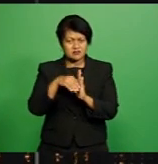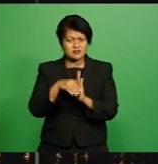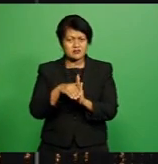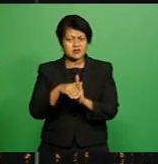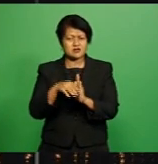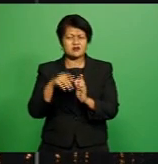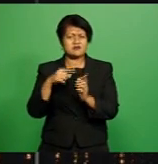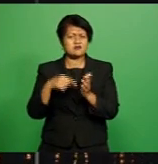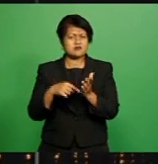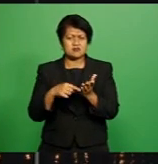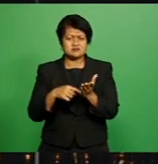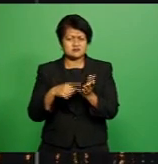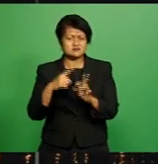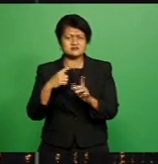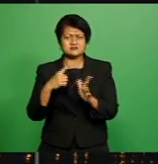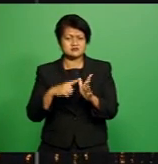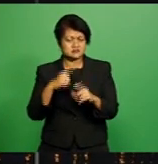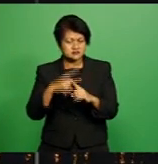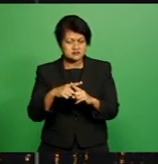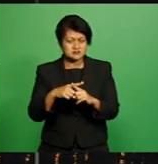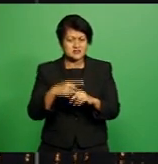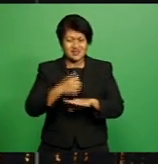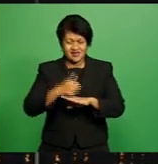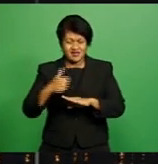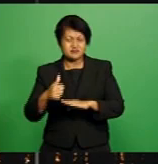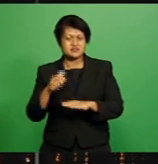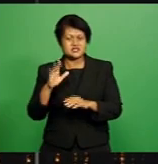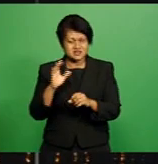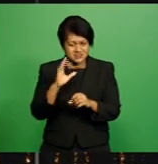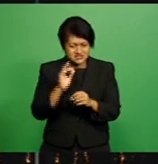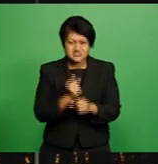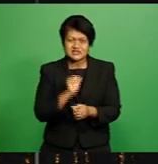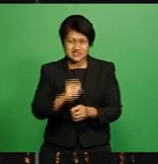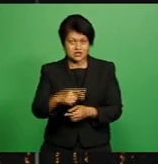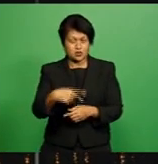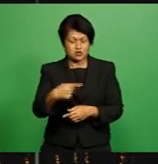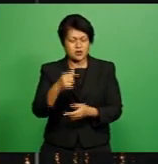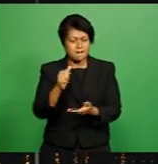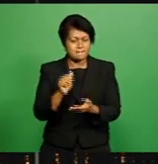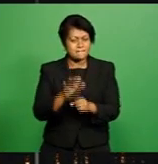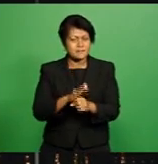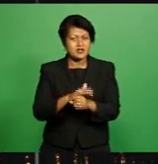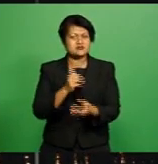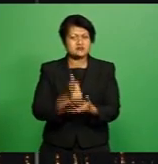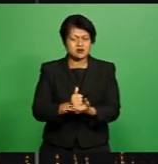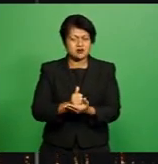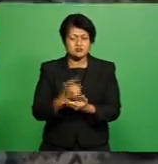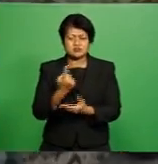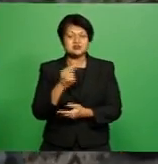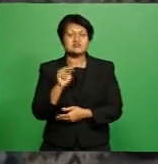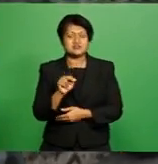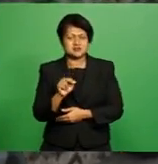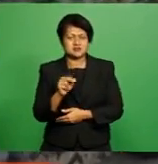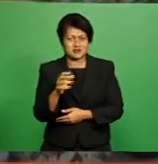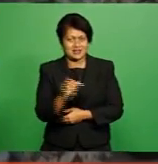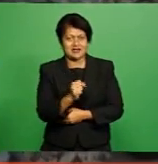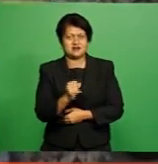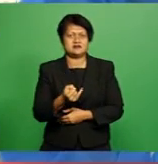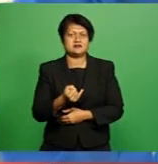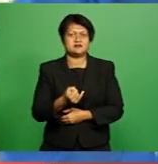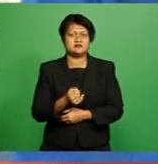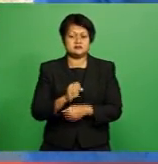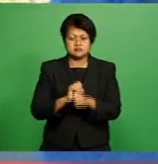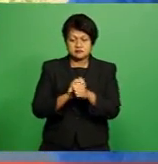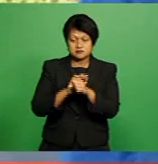taxes and duty, the government is still ensuring that those in need of assistance get it. The